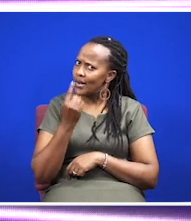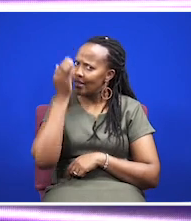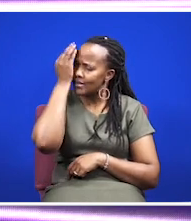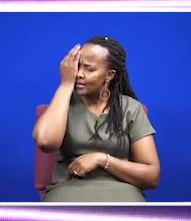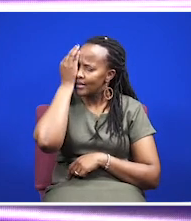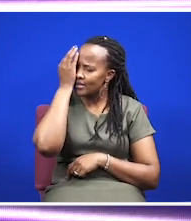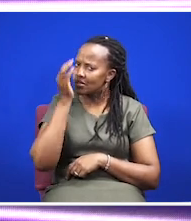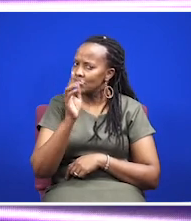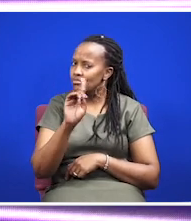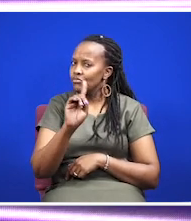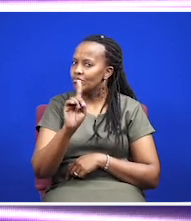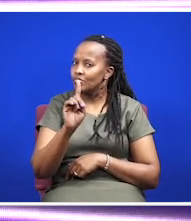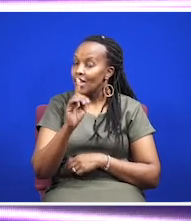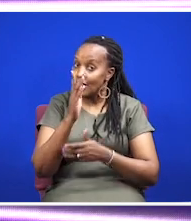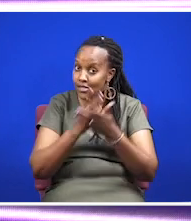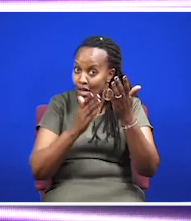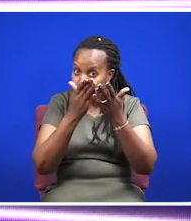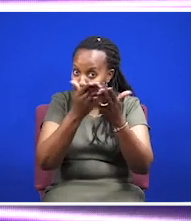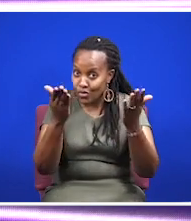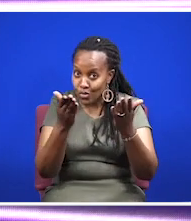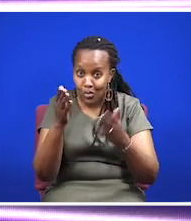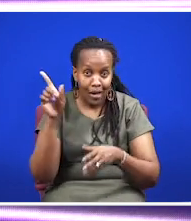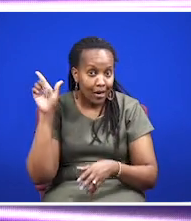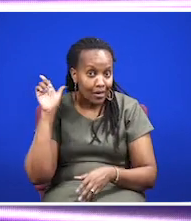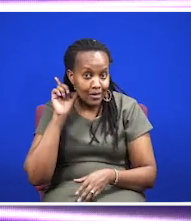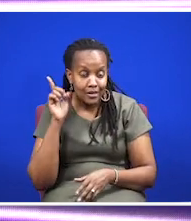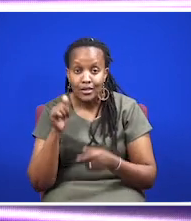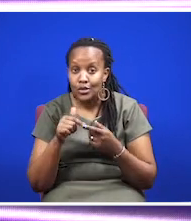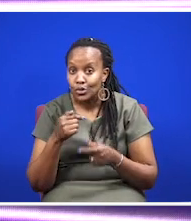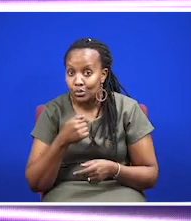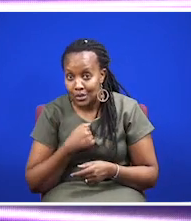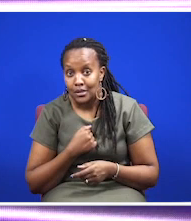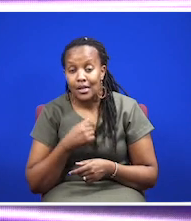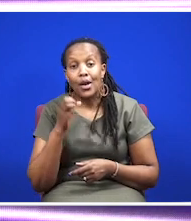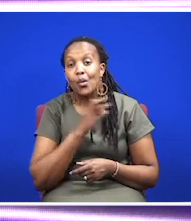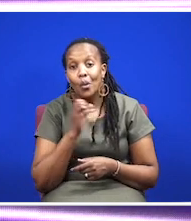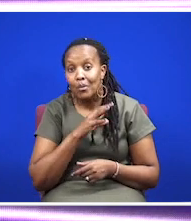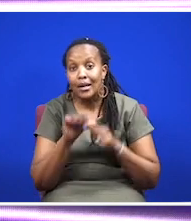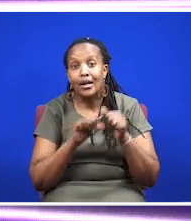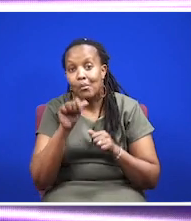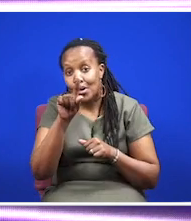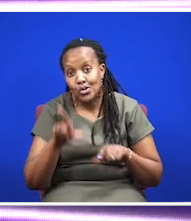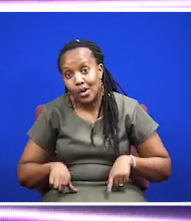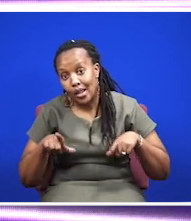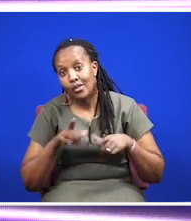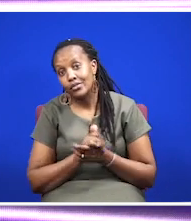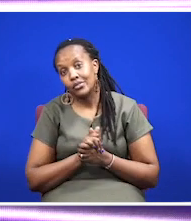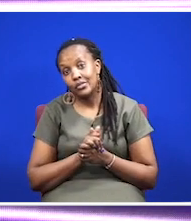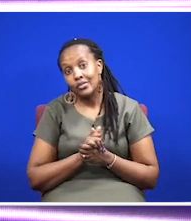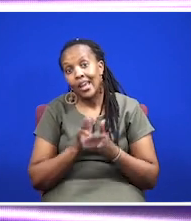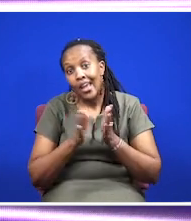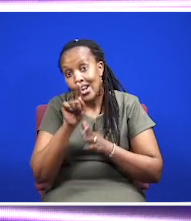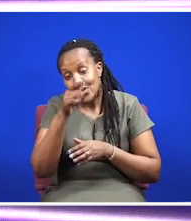I know that there are some of us that are seated and listening to me, and they are complaining about their lives, and they forget that it